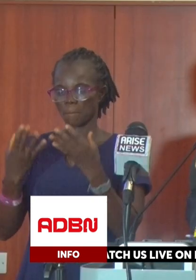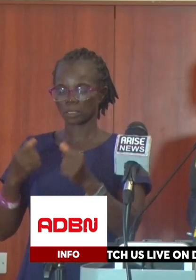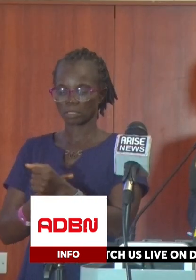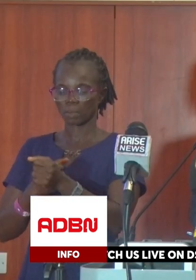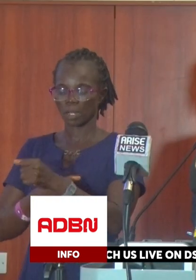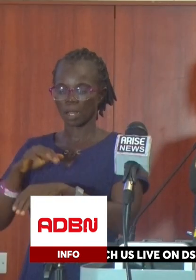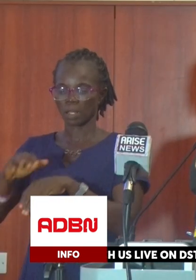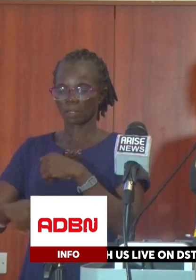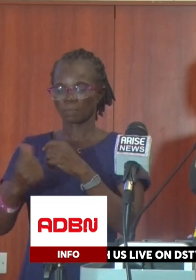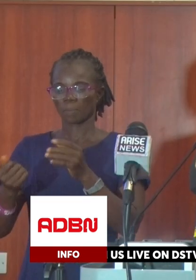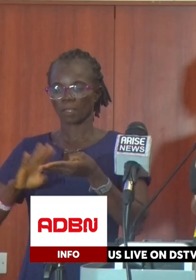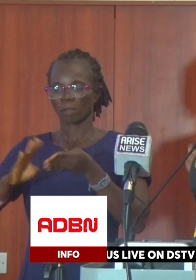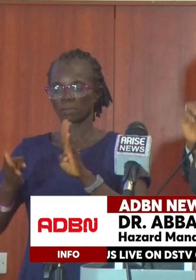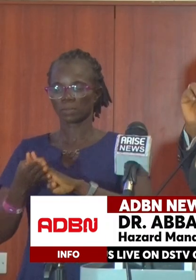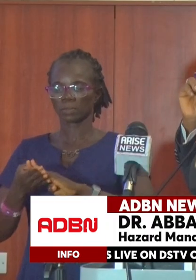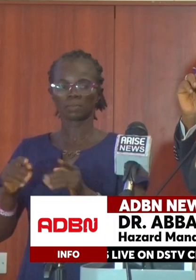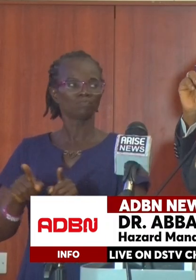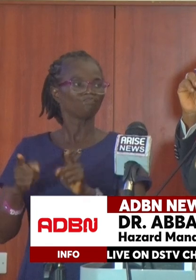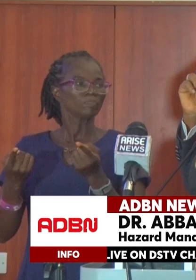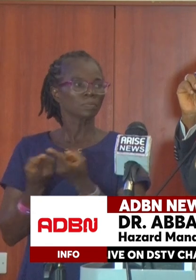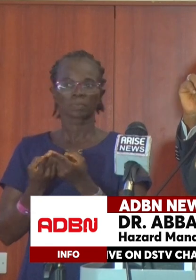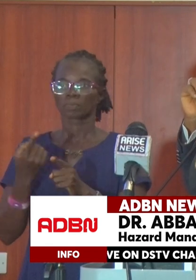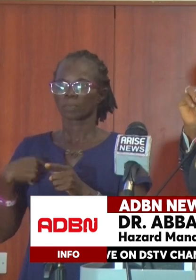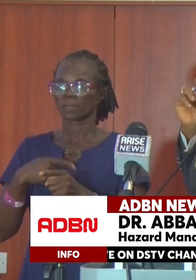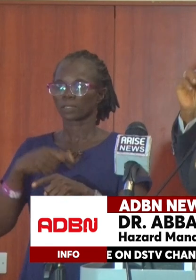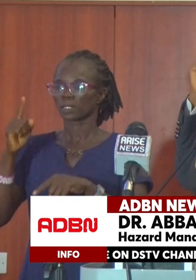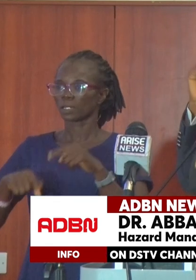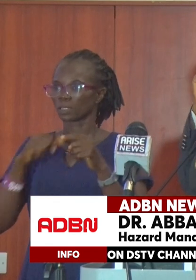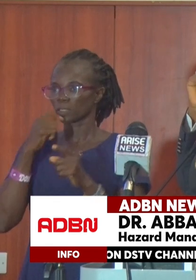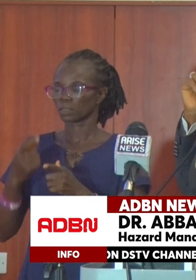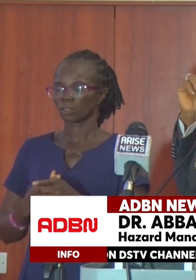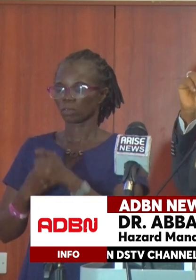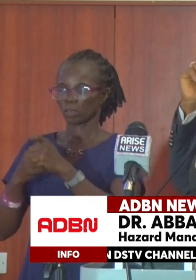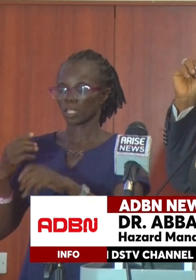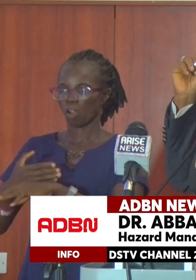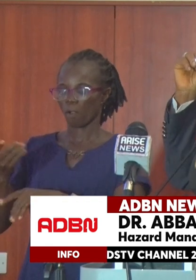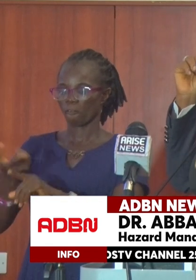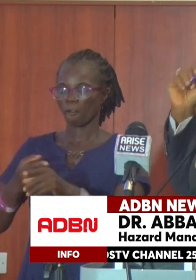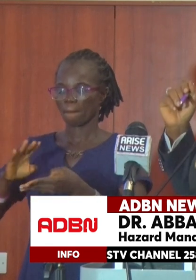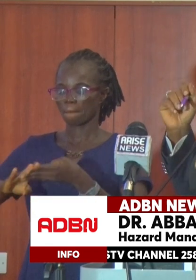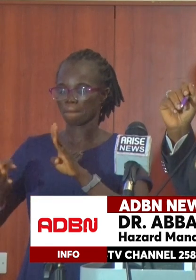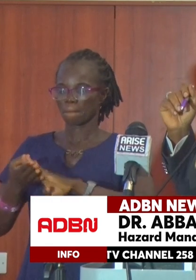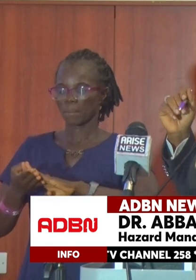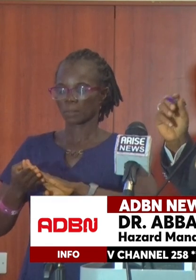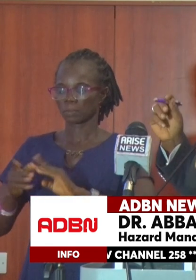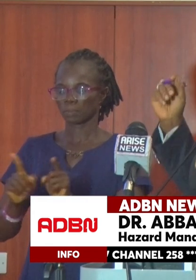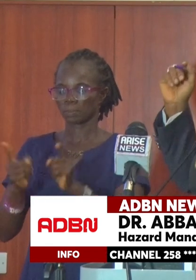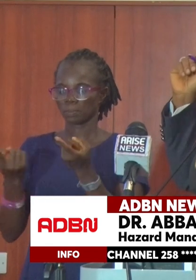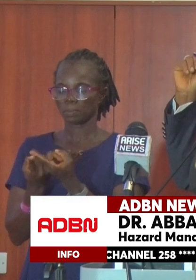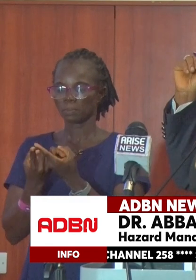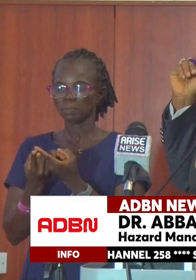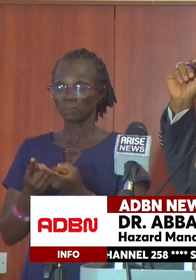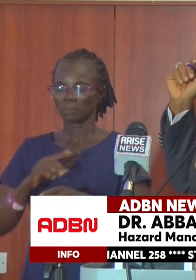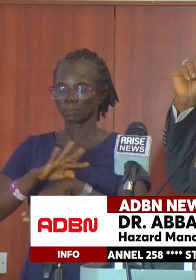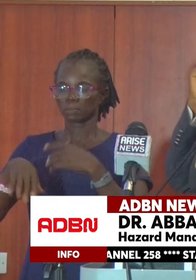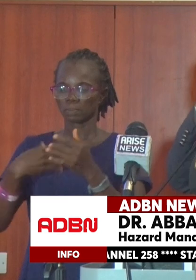responders in emergency cases. We cannot run away from the fact that community groups, like we always say,